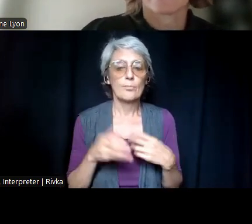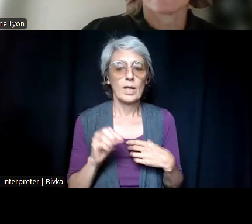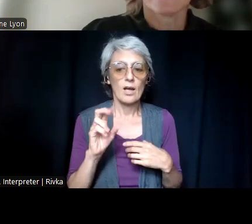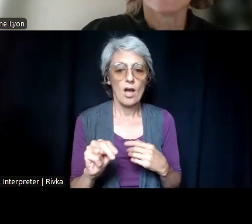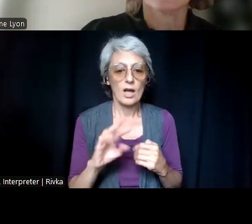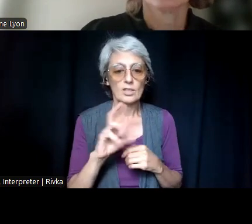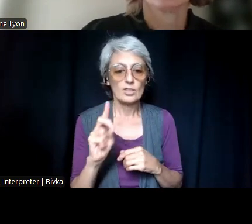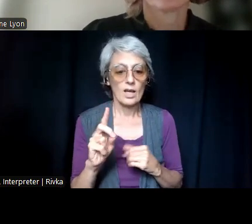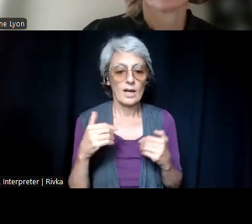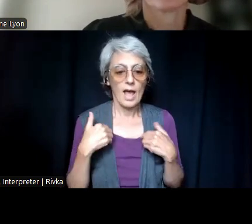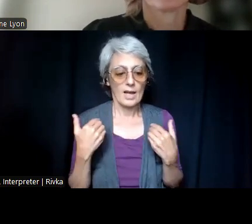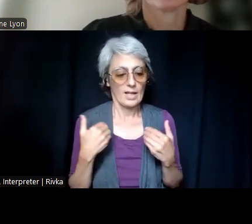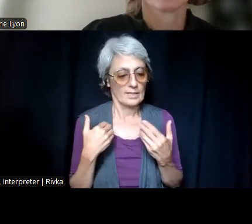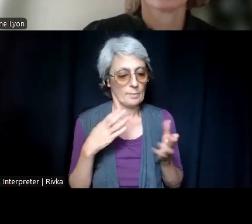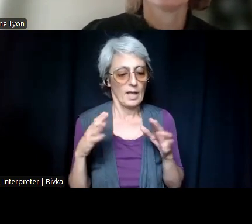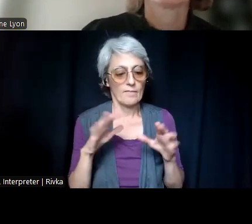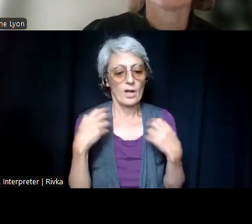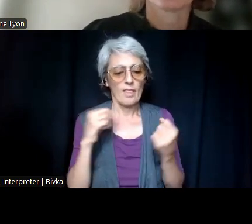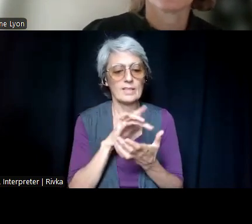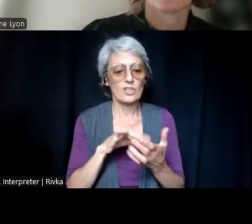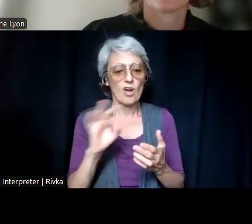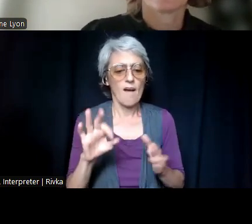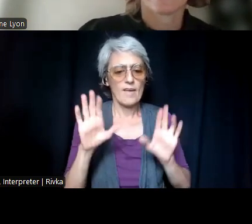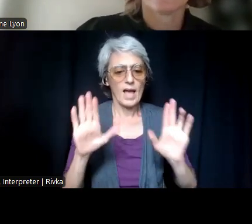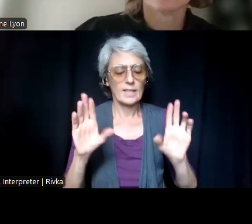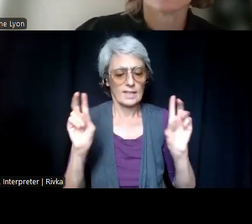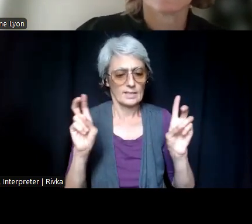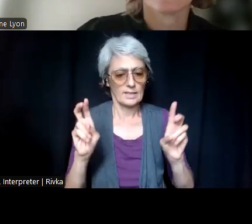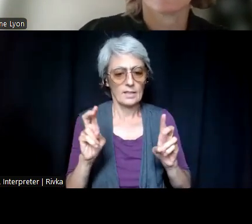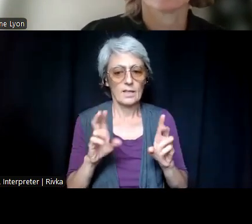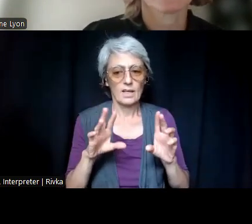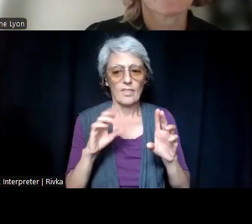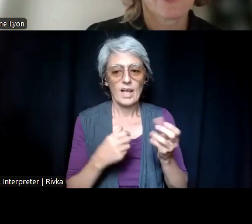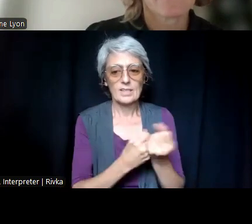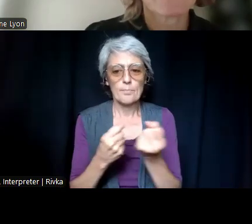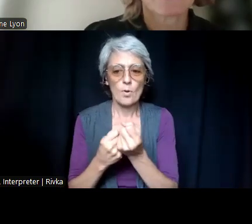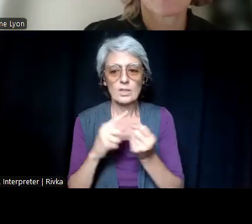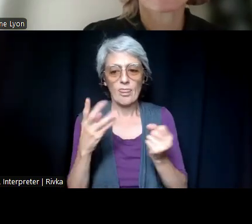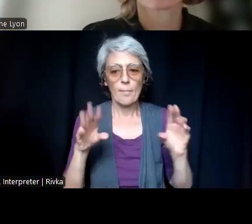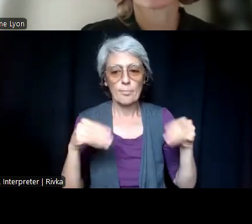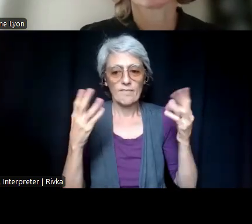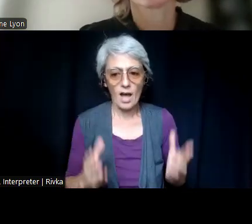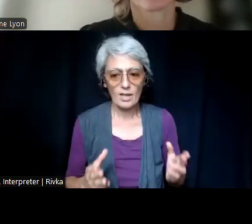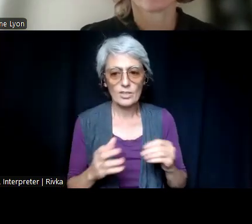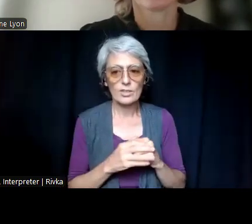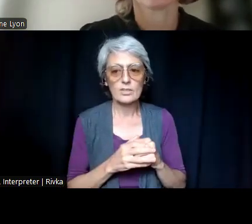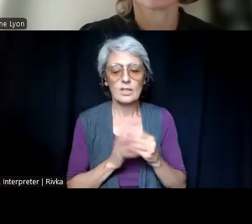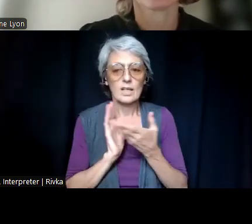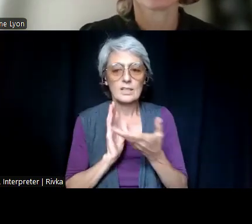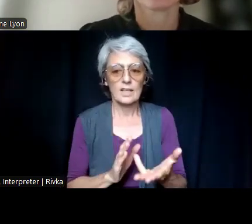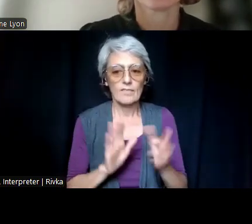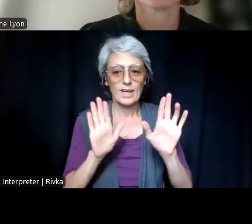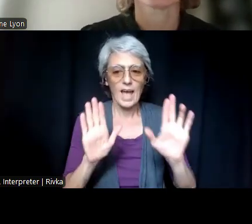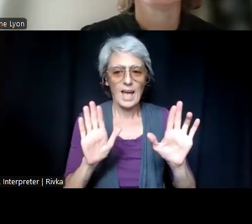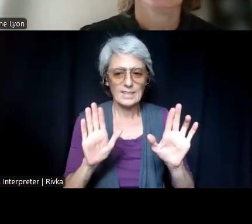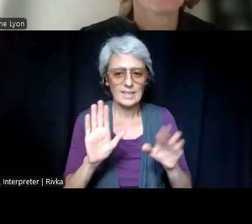center of excellence who serves to support the providers in delivering evidence-based practices, training,